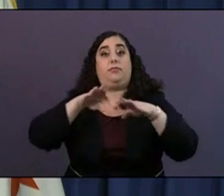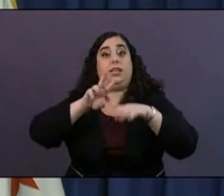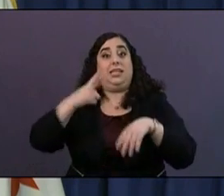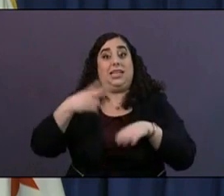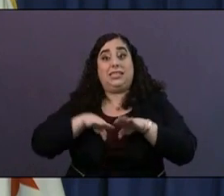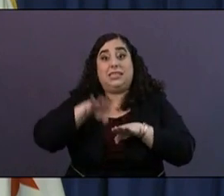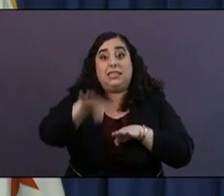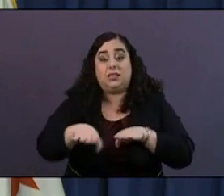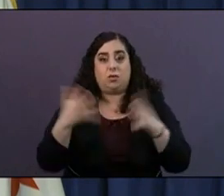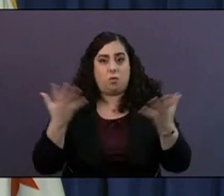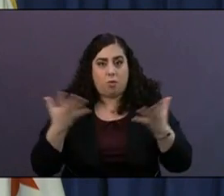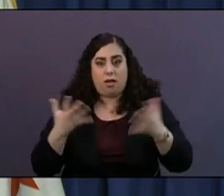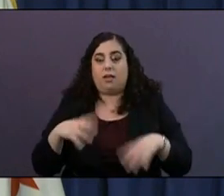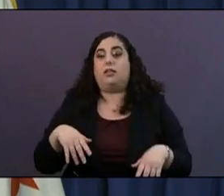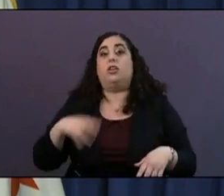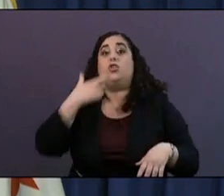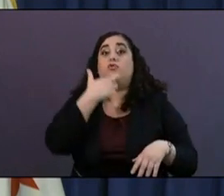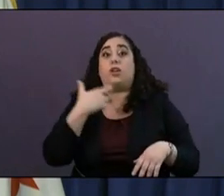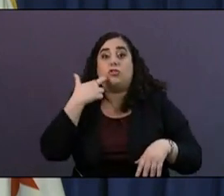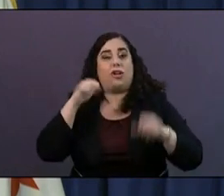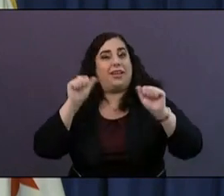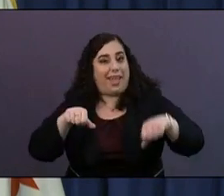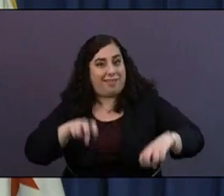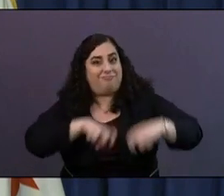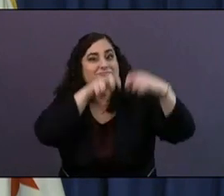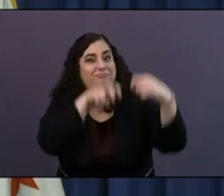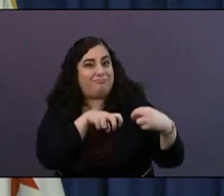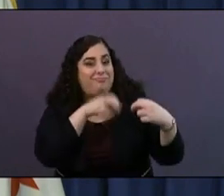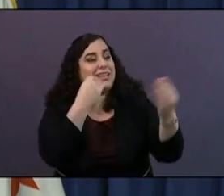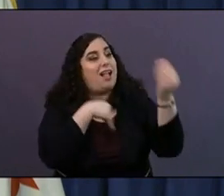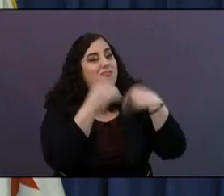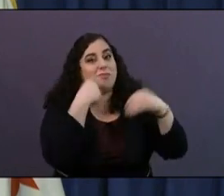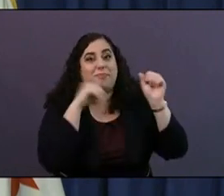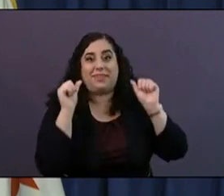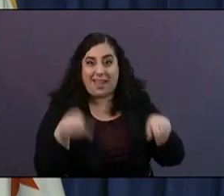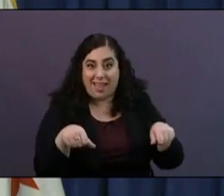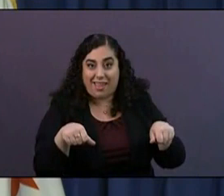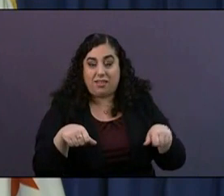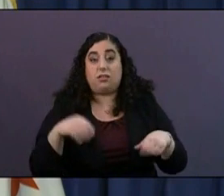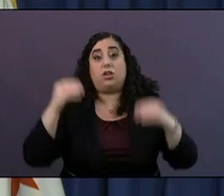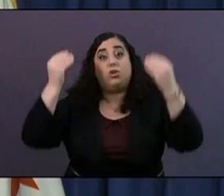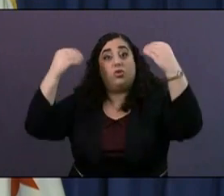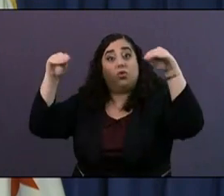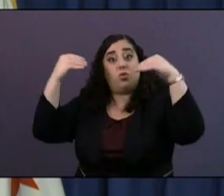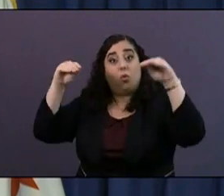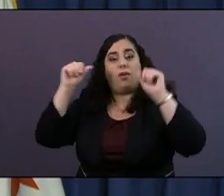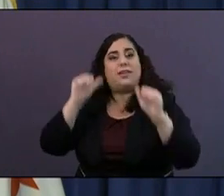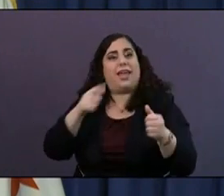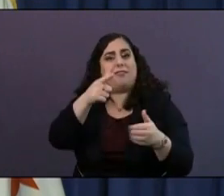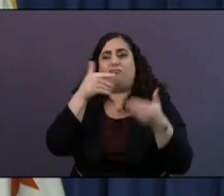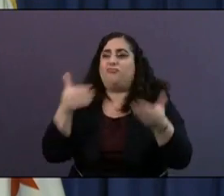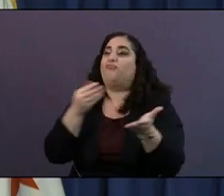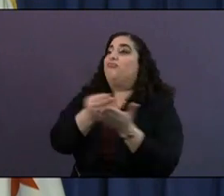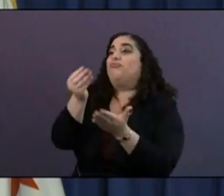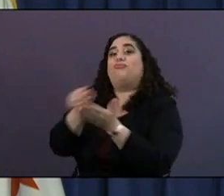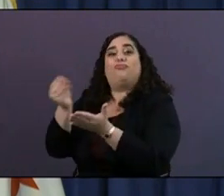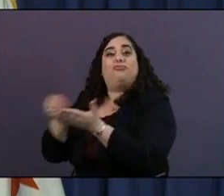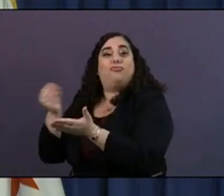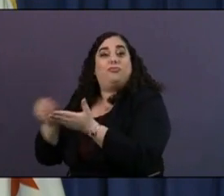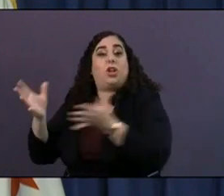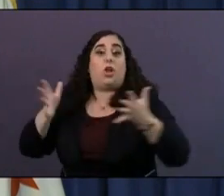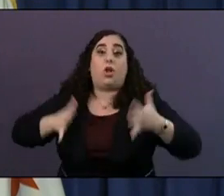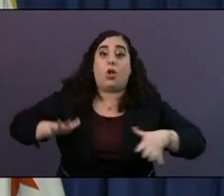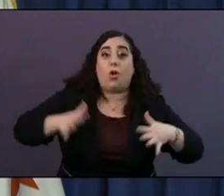in-person retail in the near future. This is a step in the right direction, and it finally gives